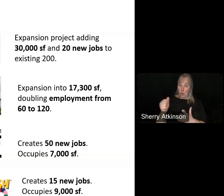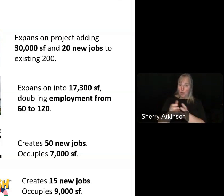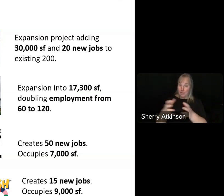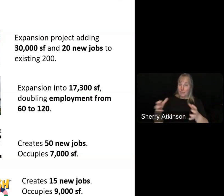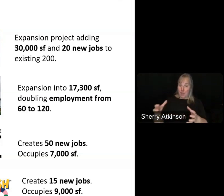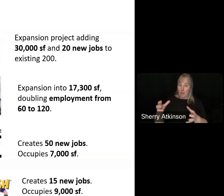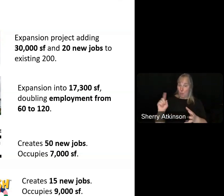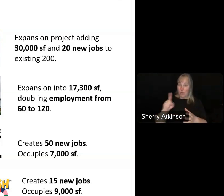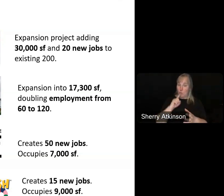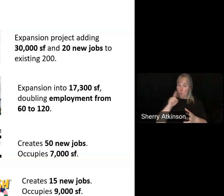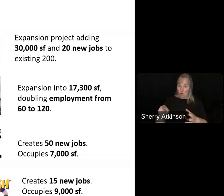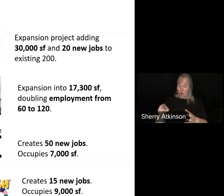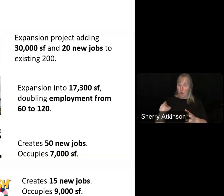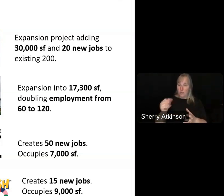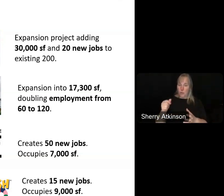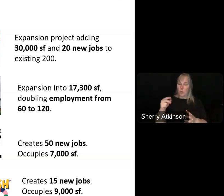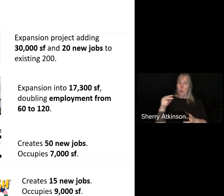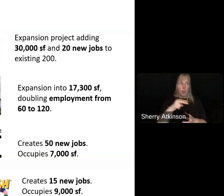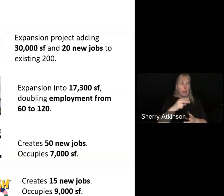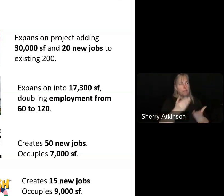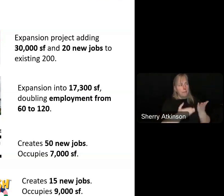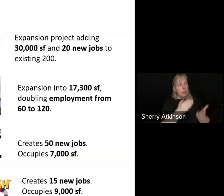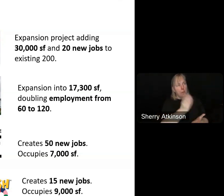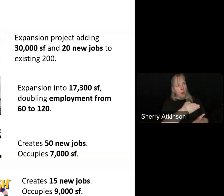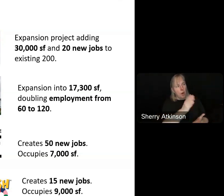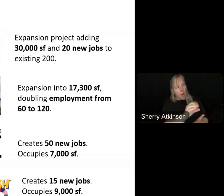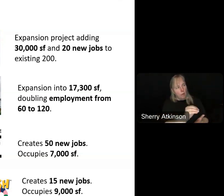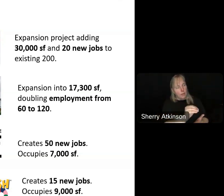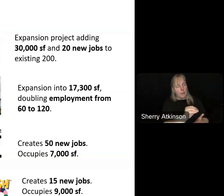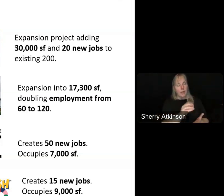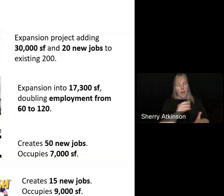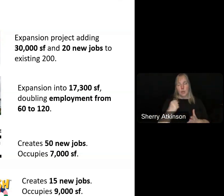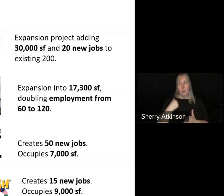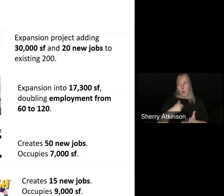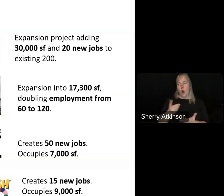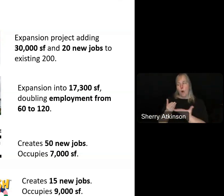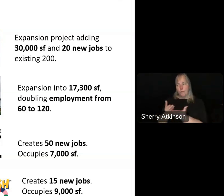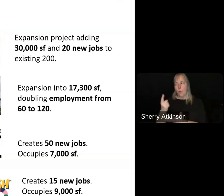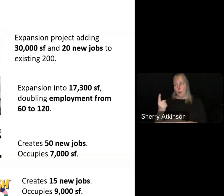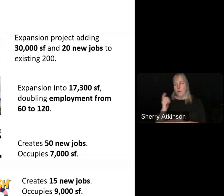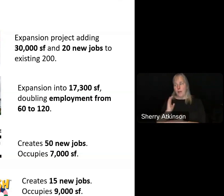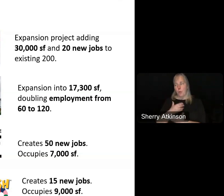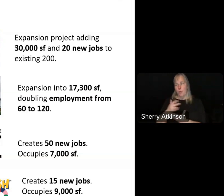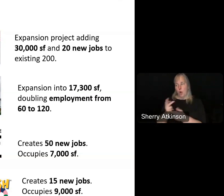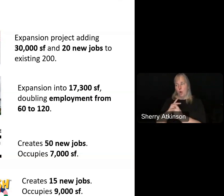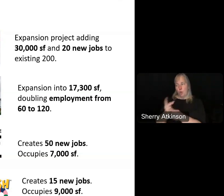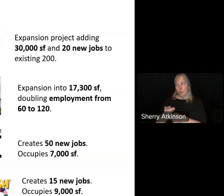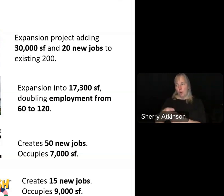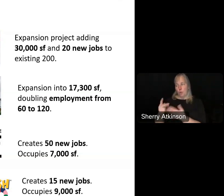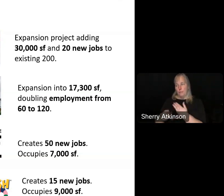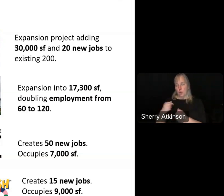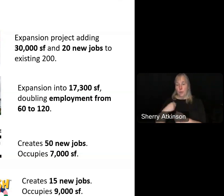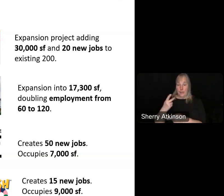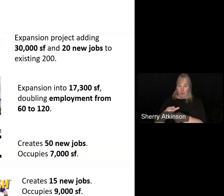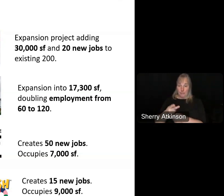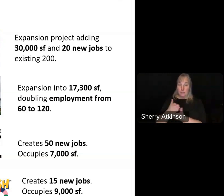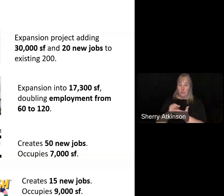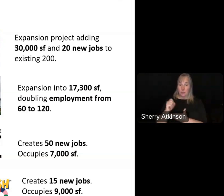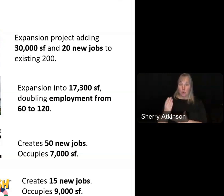They were looking at Baltimore County. And we offered them one of our loan programs. So we retained some of the jobs in